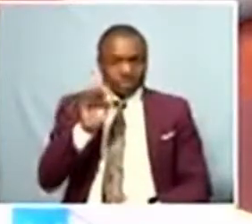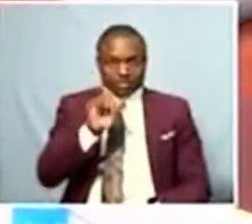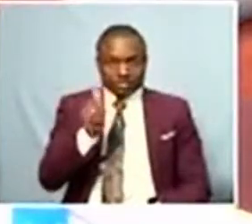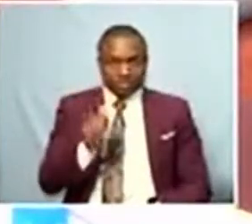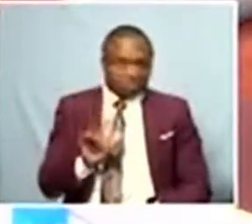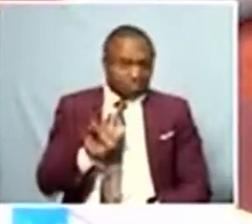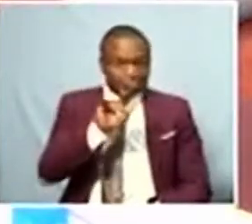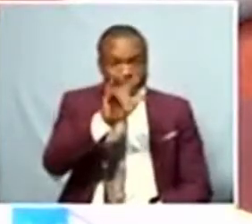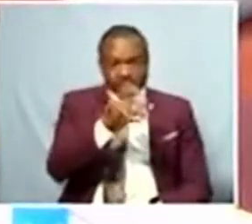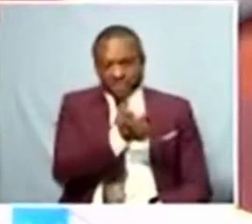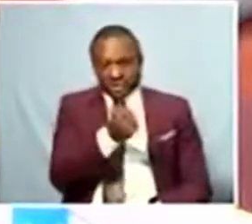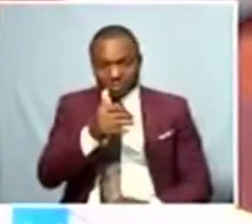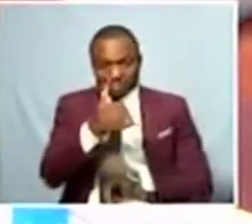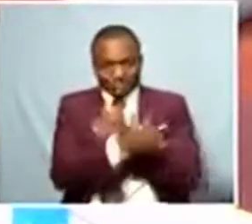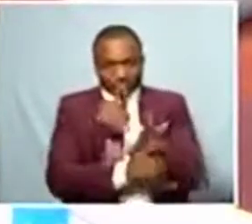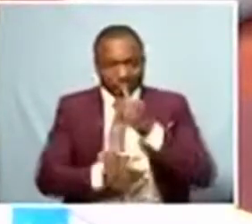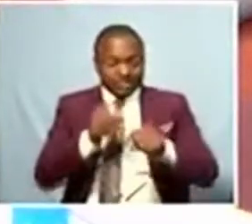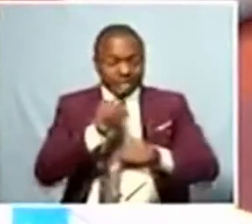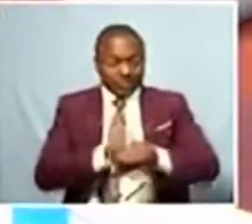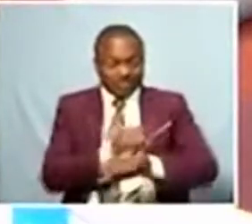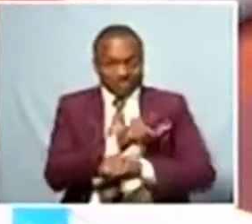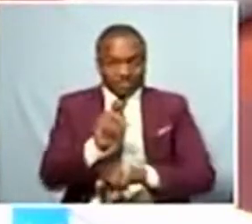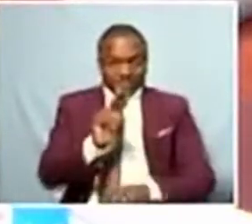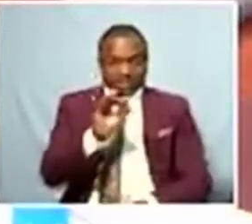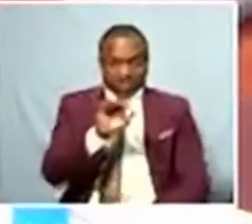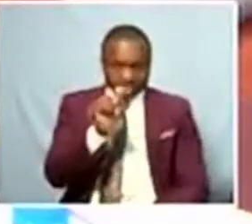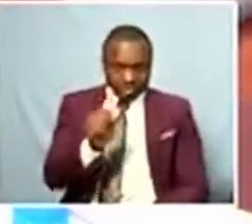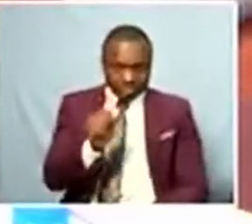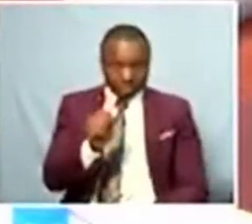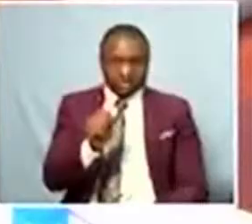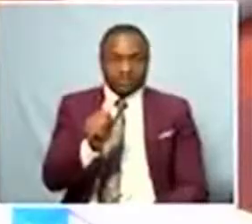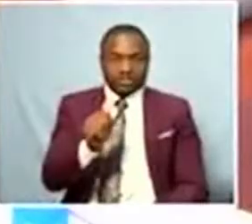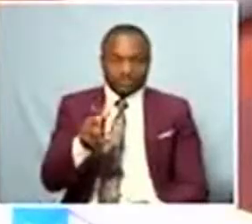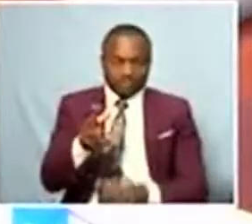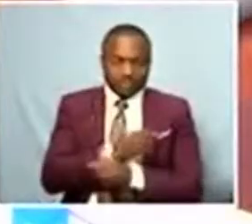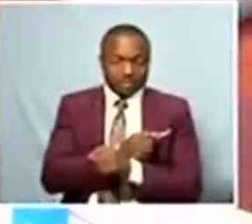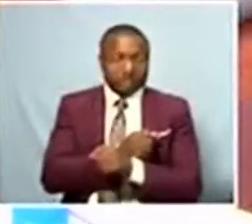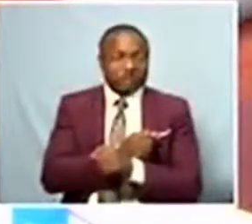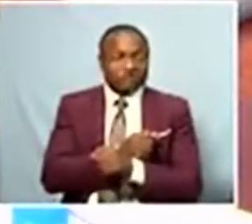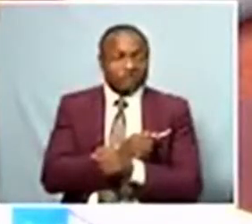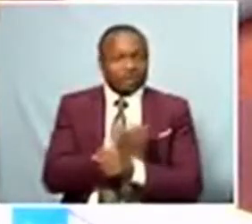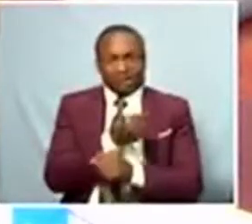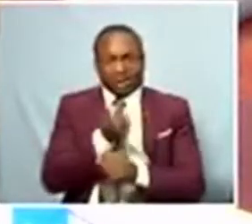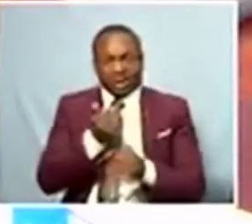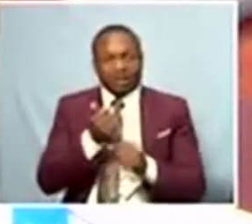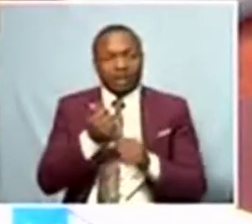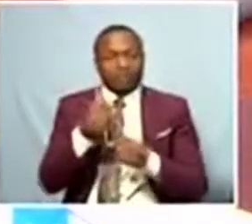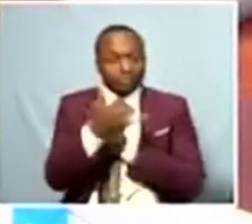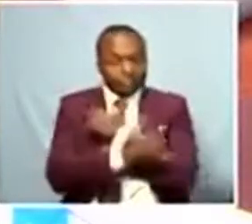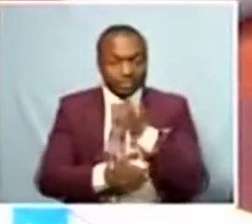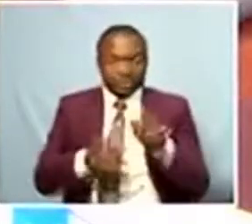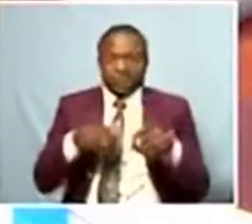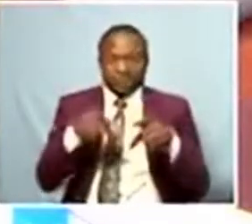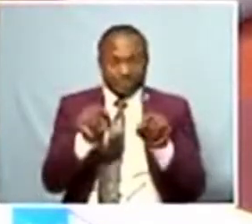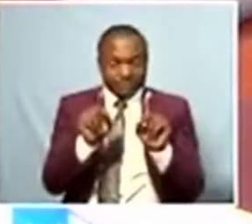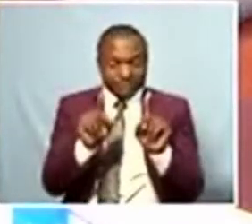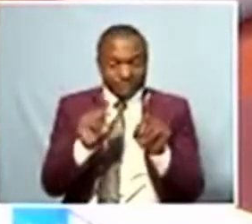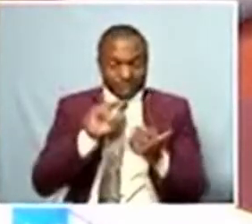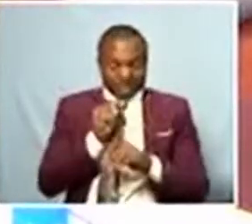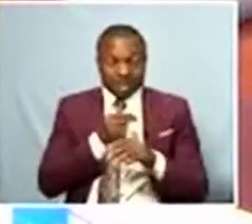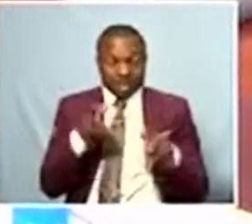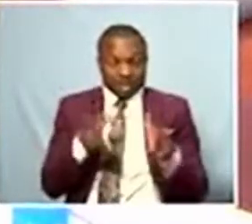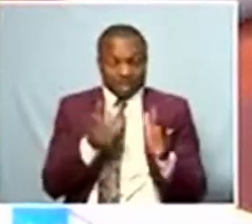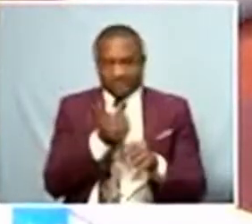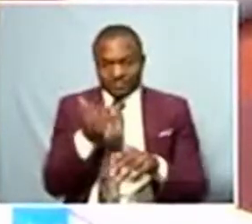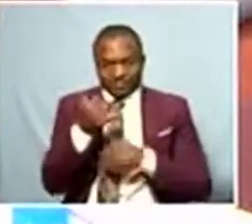other countries, and even the time that those visas take. We look at other countries are permitting, we are permitting